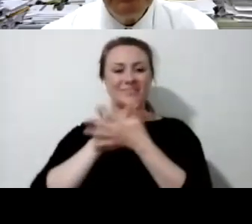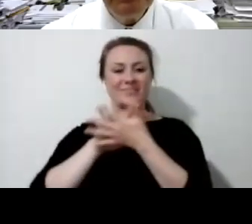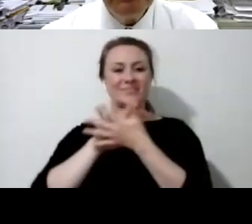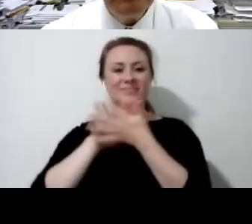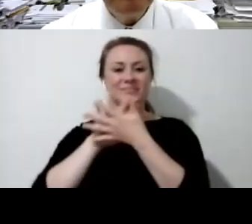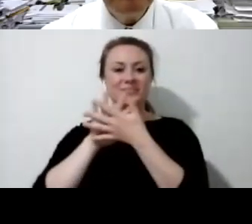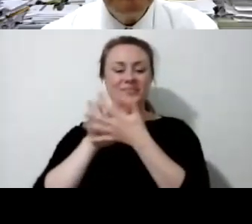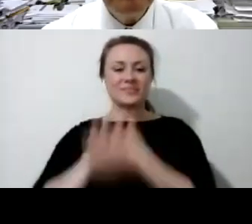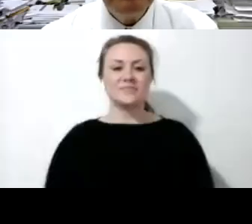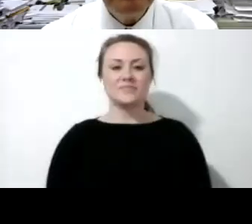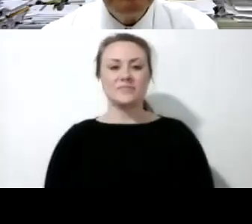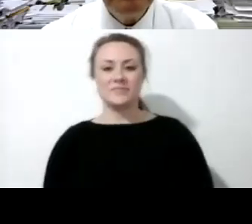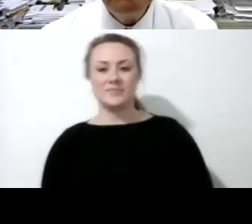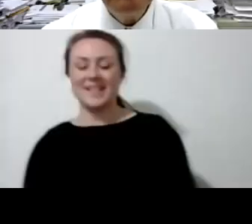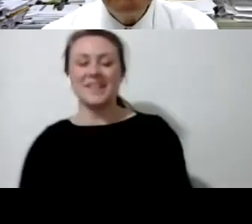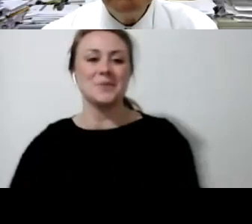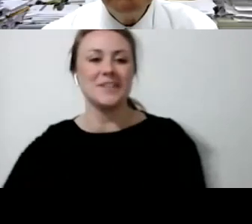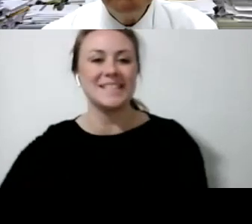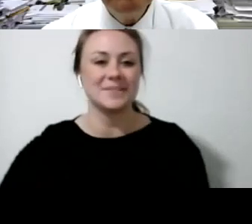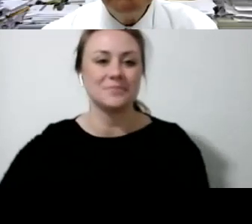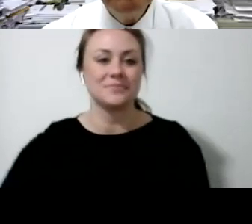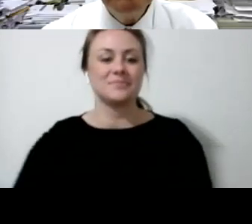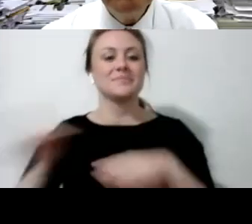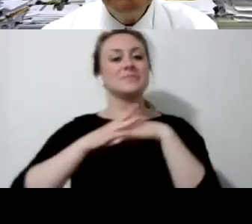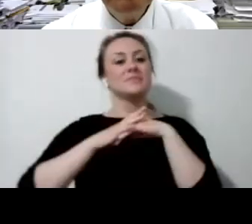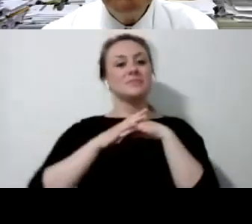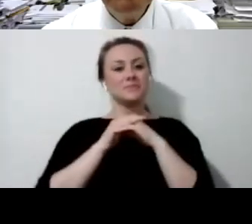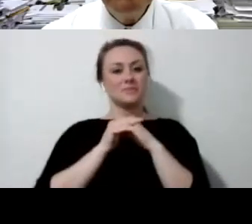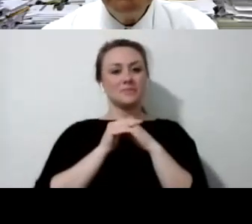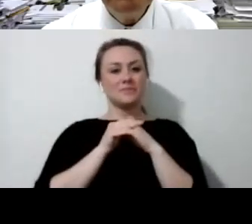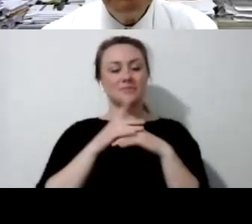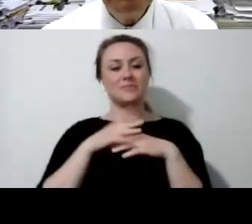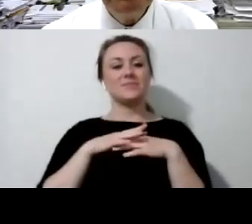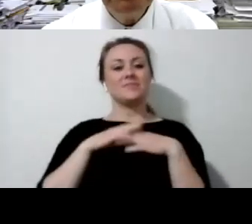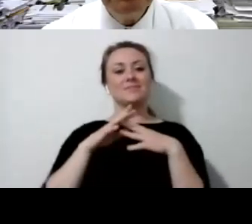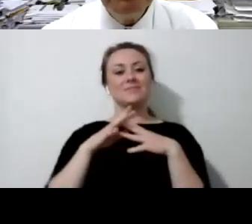coming would be great to talk to. Thank you very much.